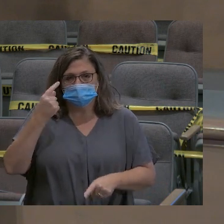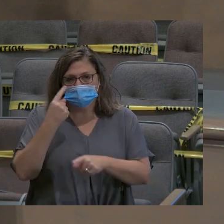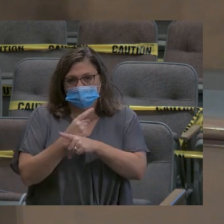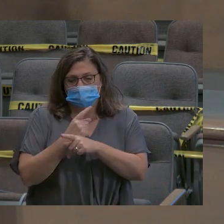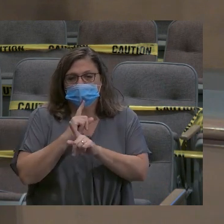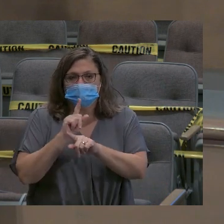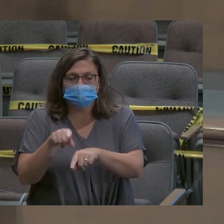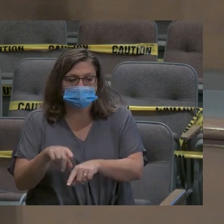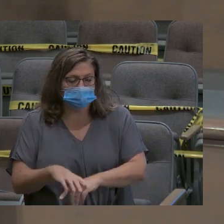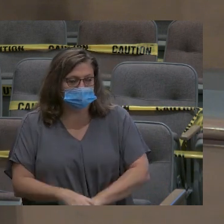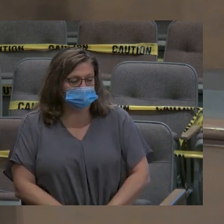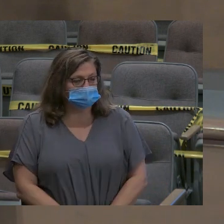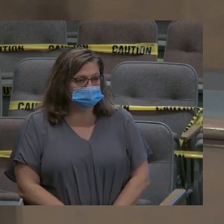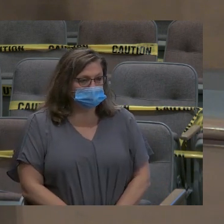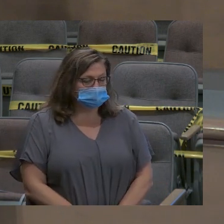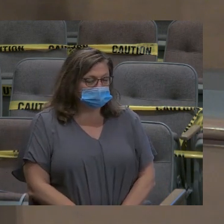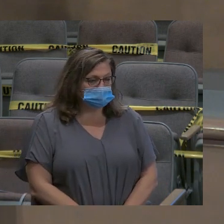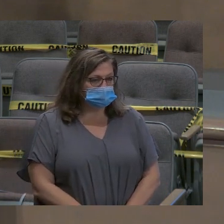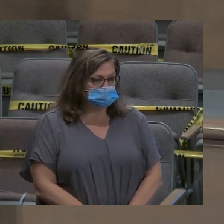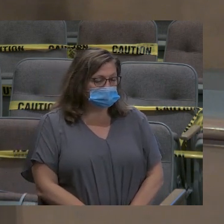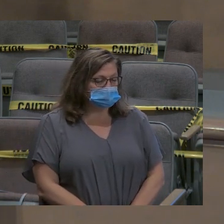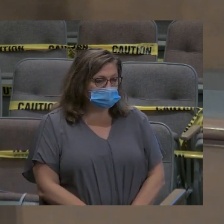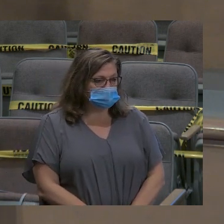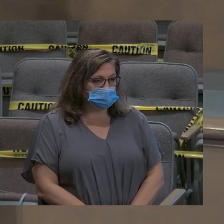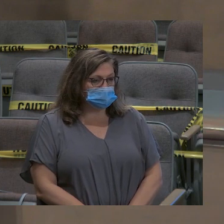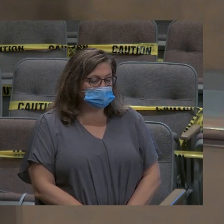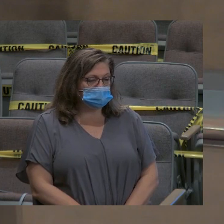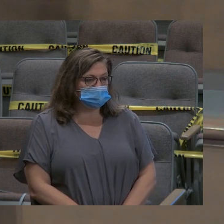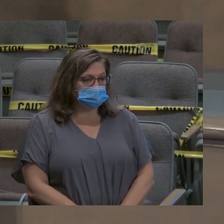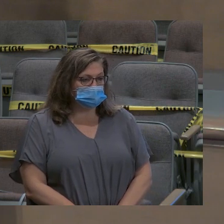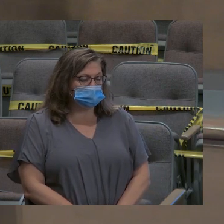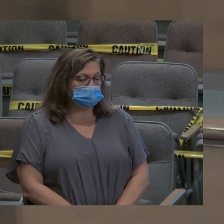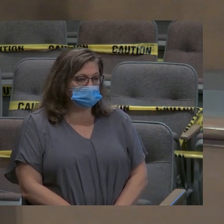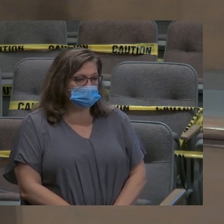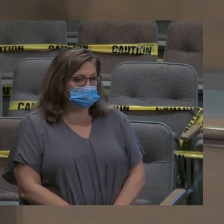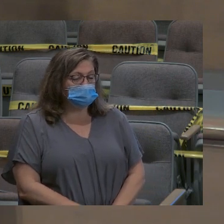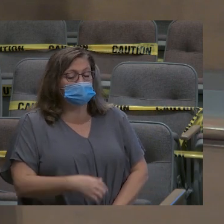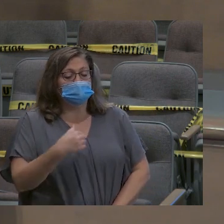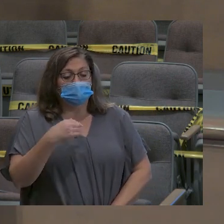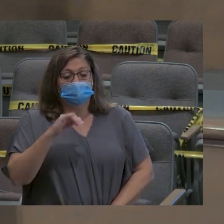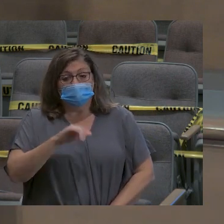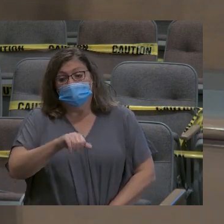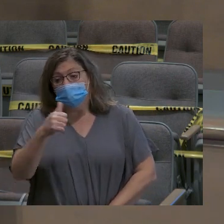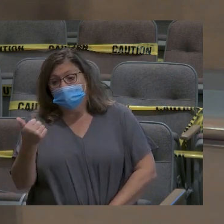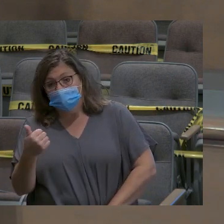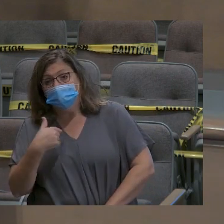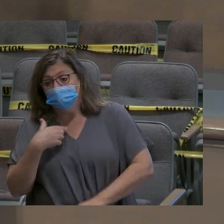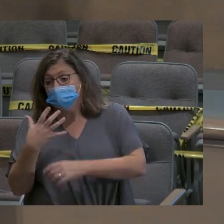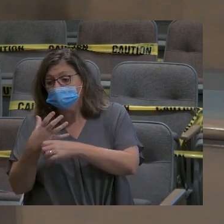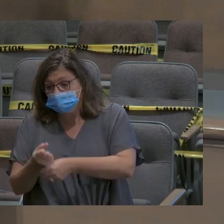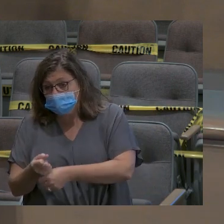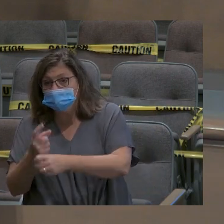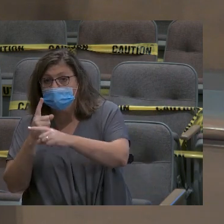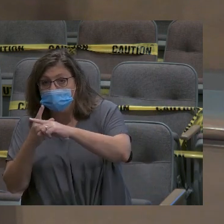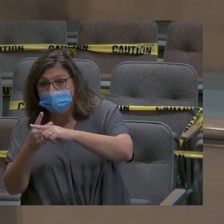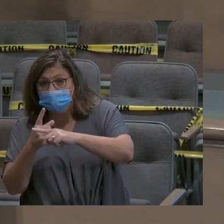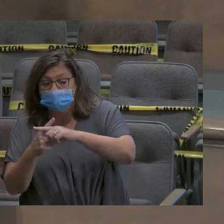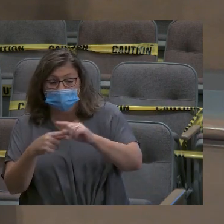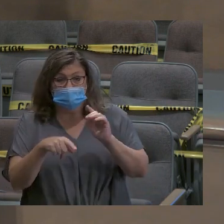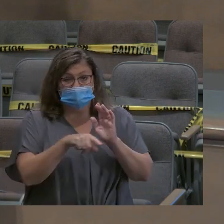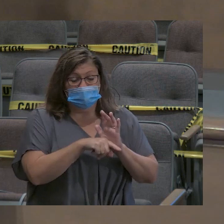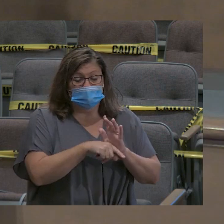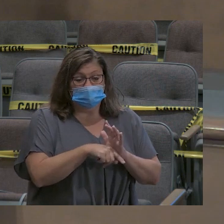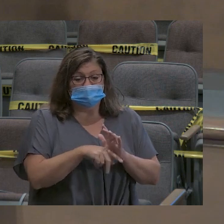rapid antigen test, we tend to trust it if it says that it's positive. If it's negative, we have limited